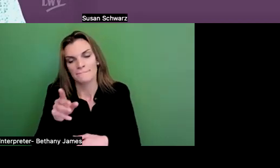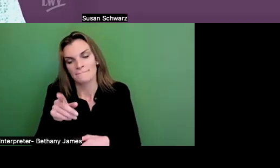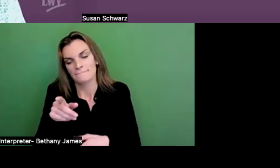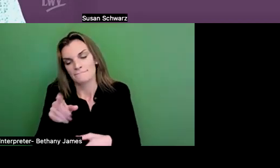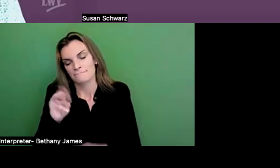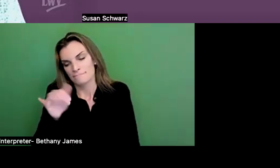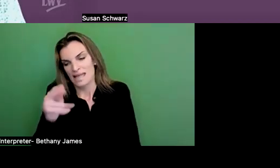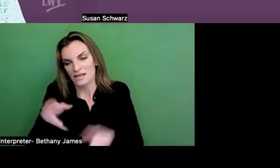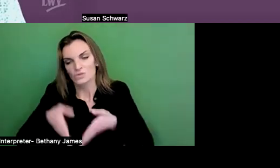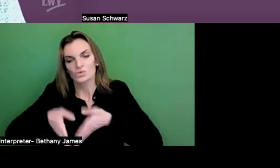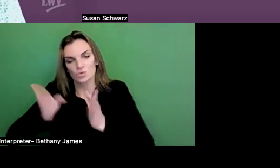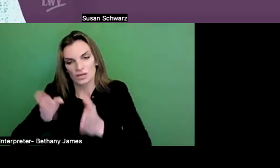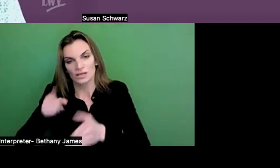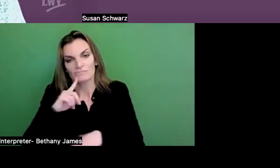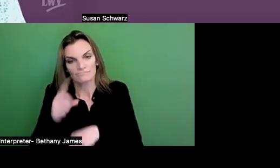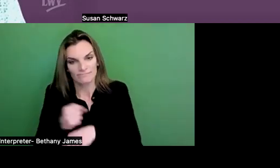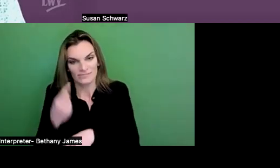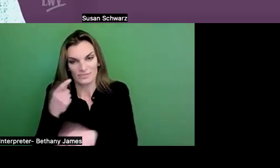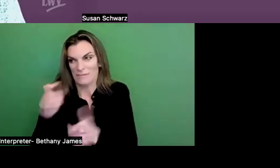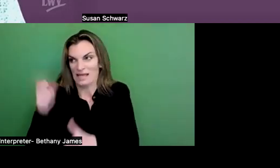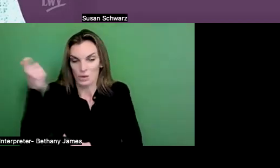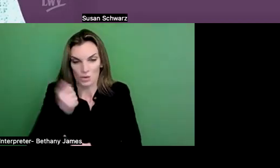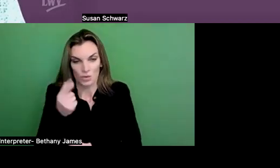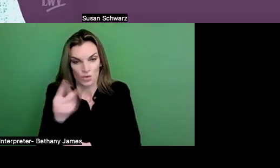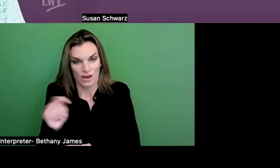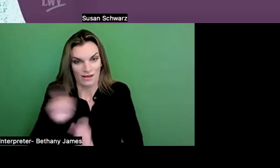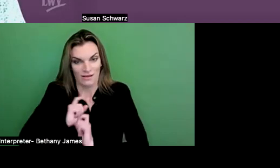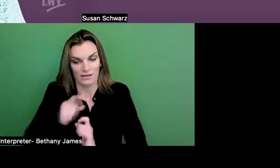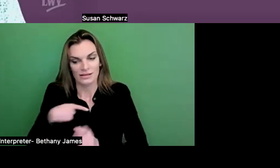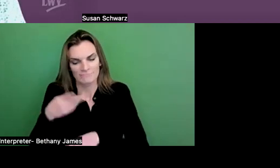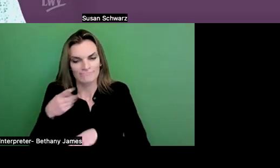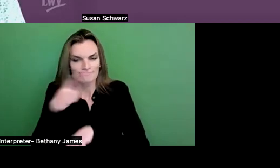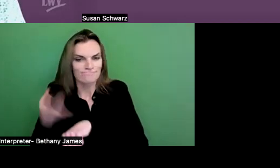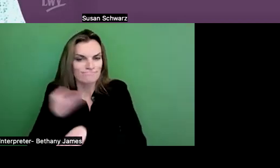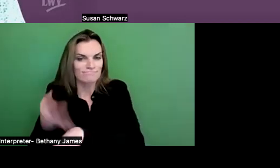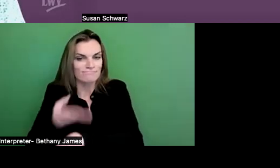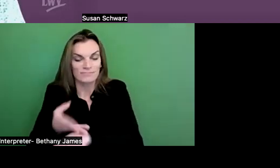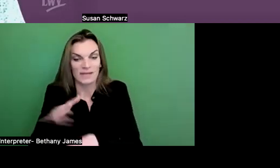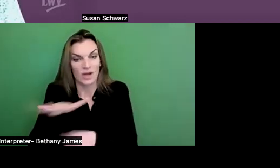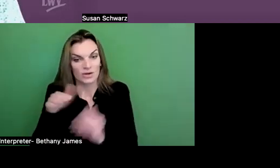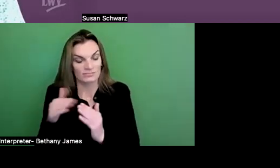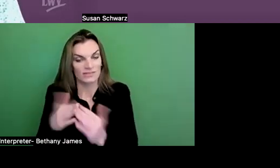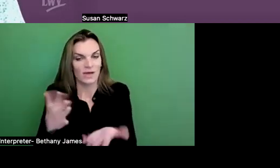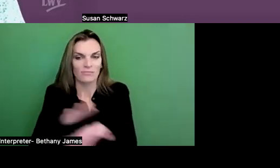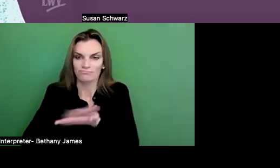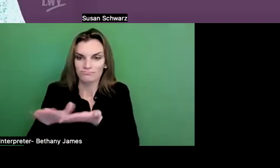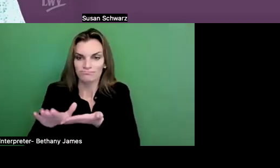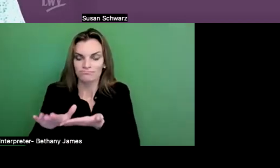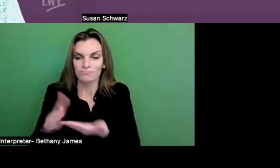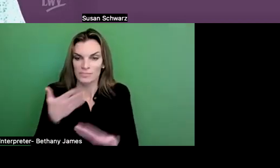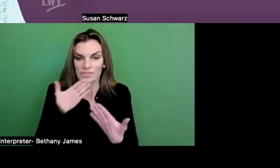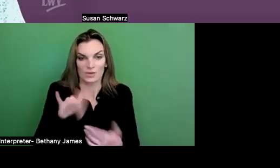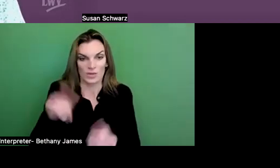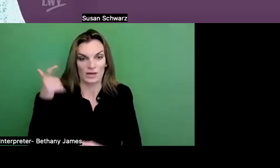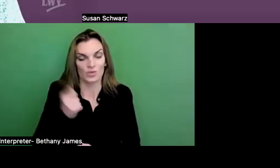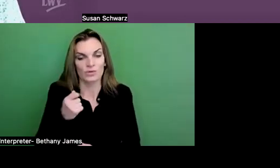greatly improved. We have made the Main Street a much nicer place because of this grant and the improvement